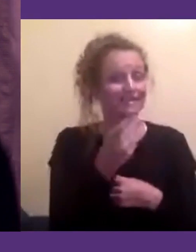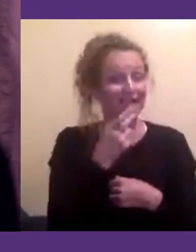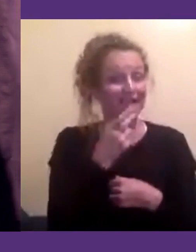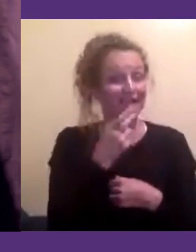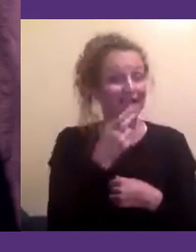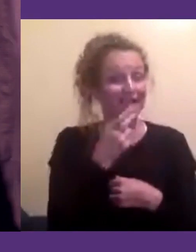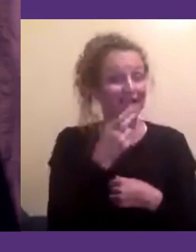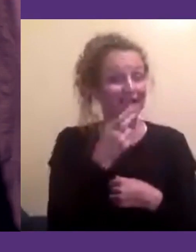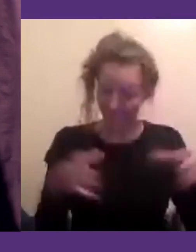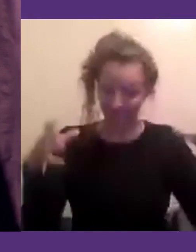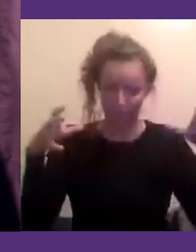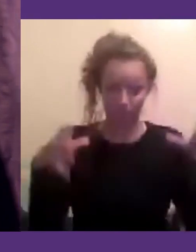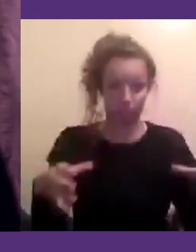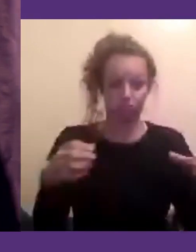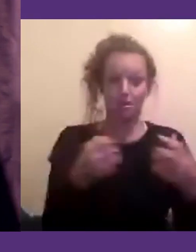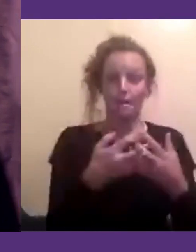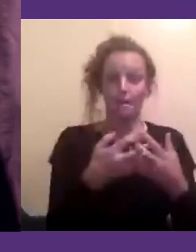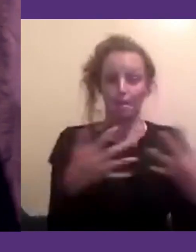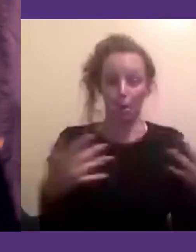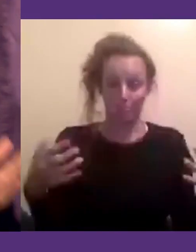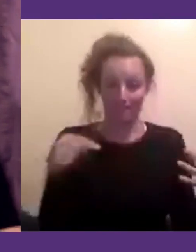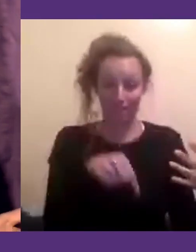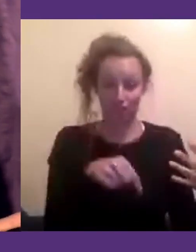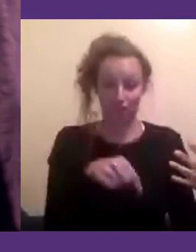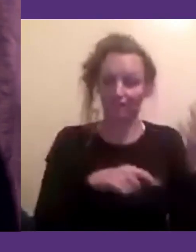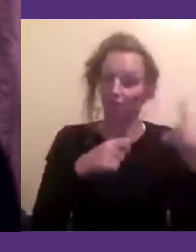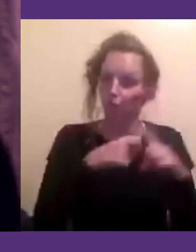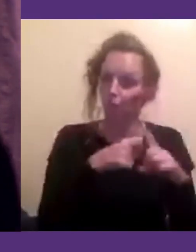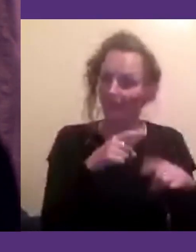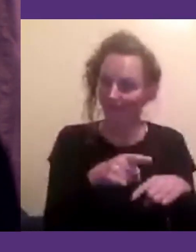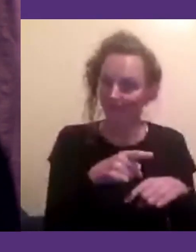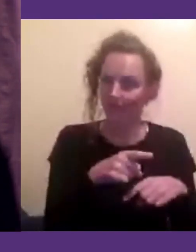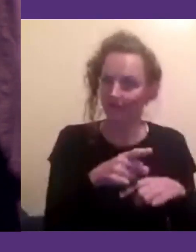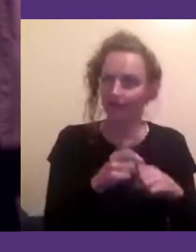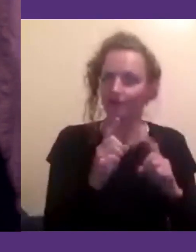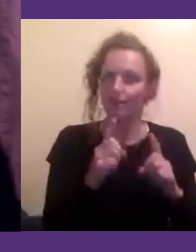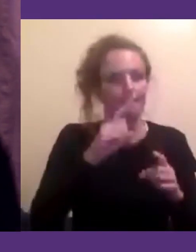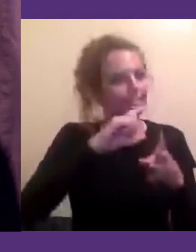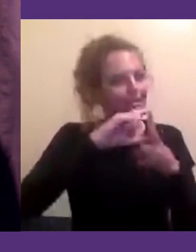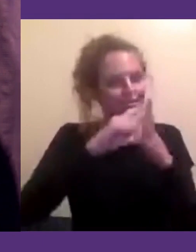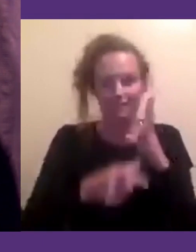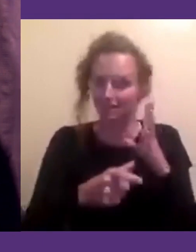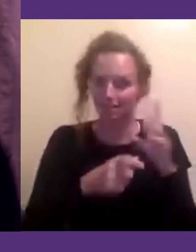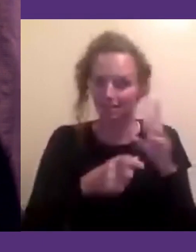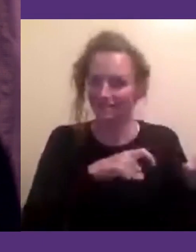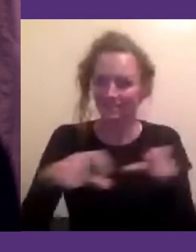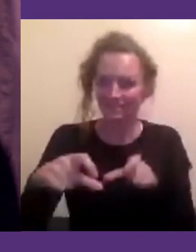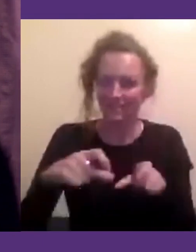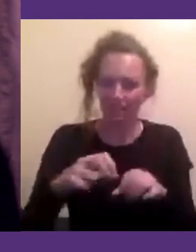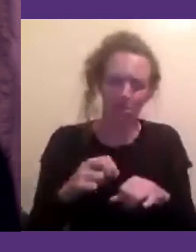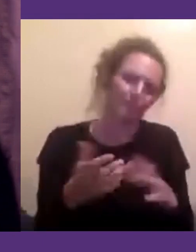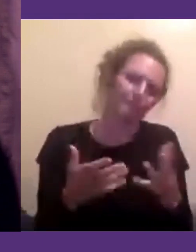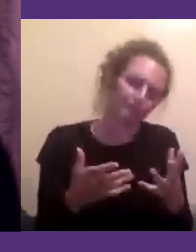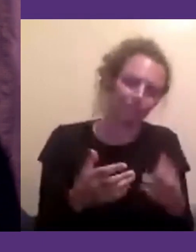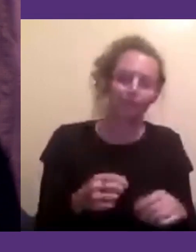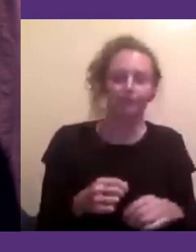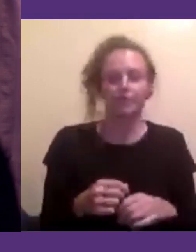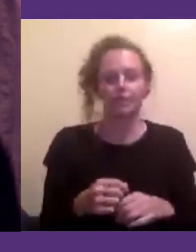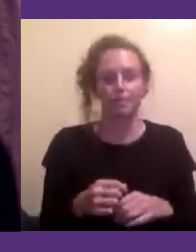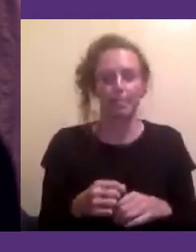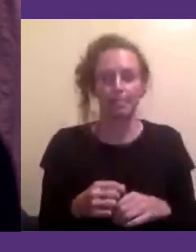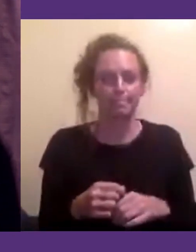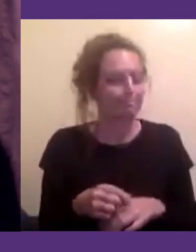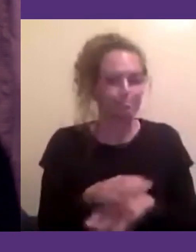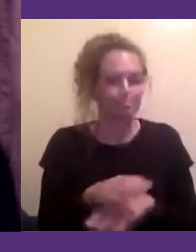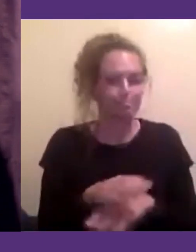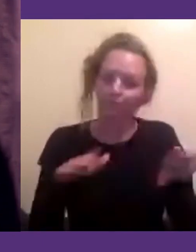the community and many other ethnic minority communities. So when we actually aren't represented, or when we don't have